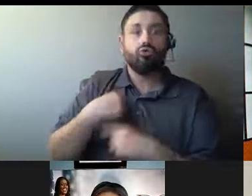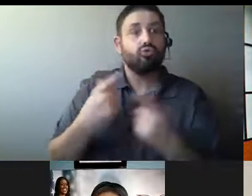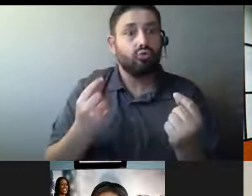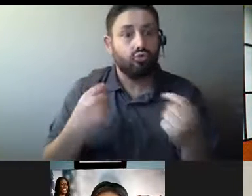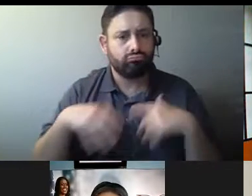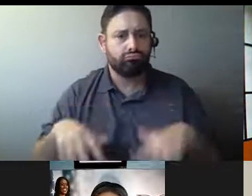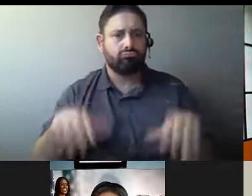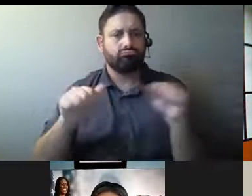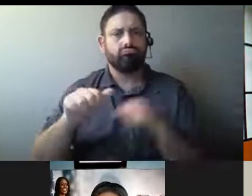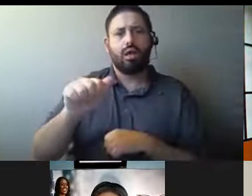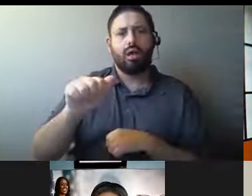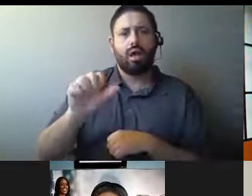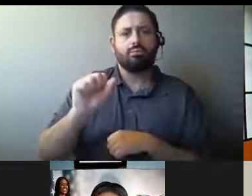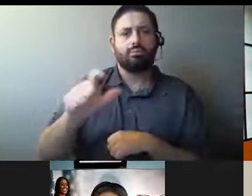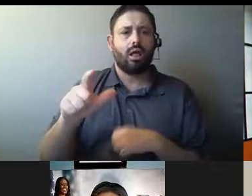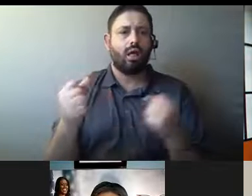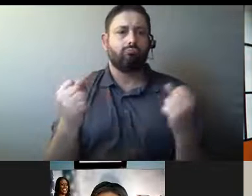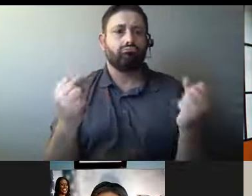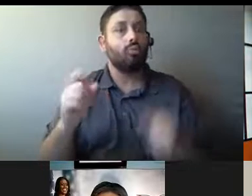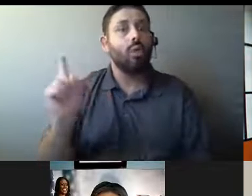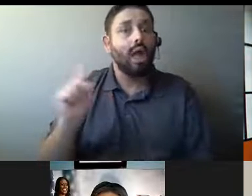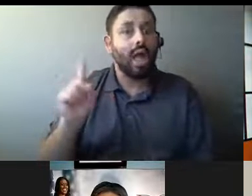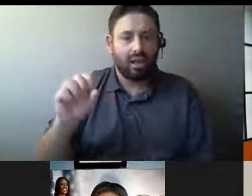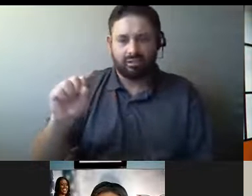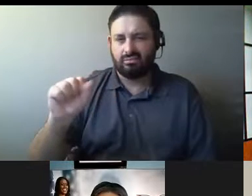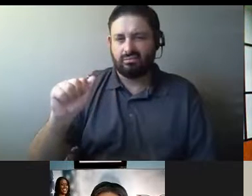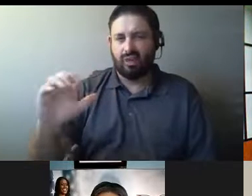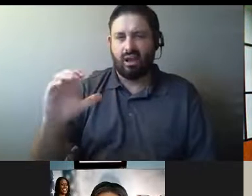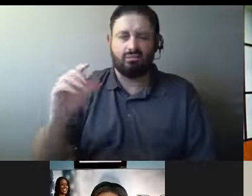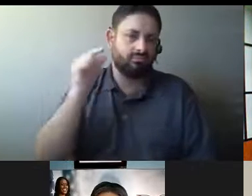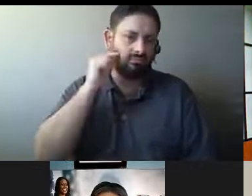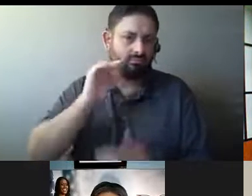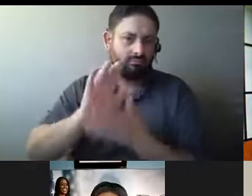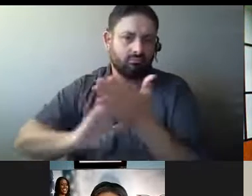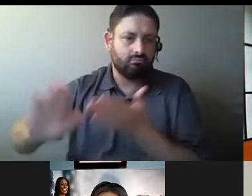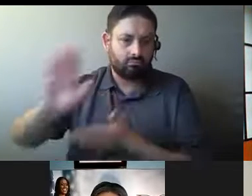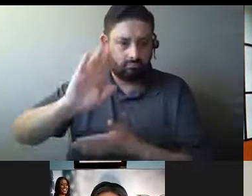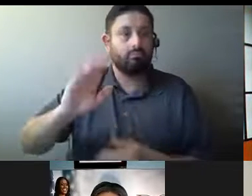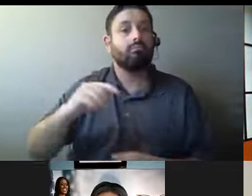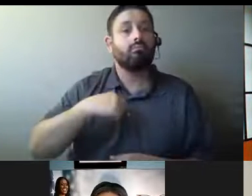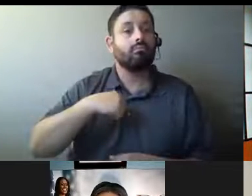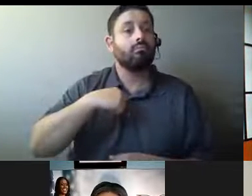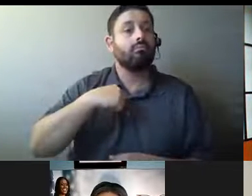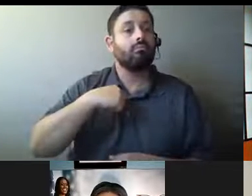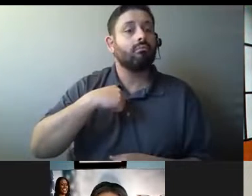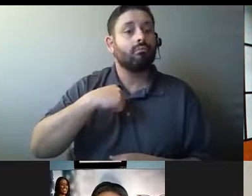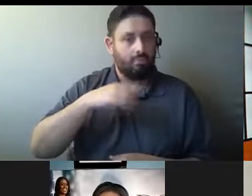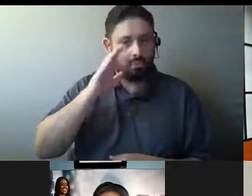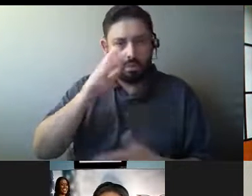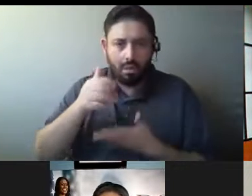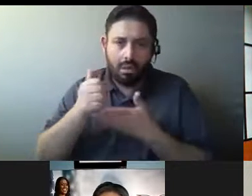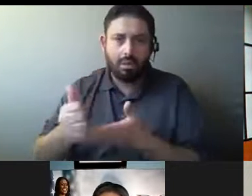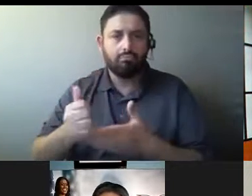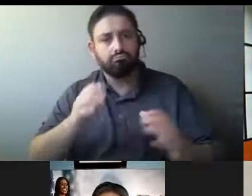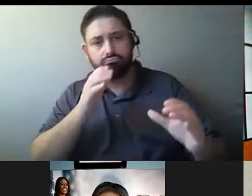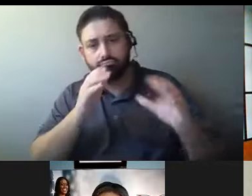classes at San Antonio College. I would help them with communication